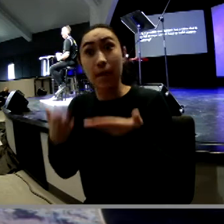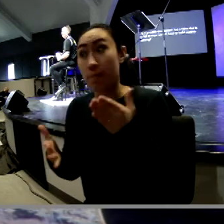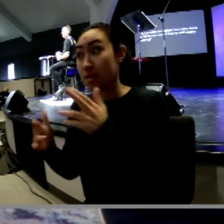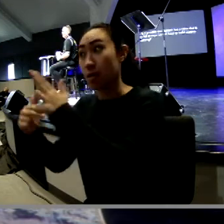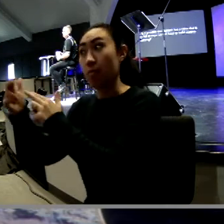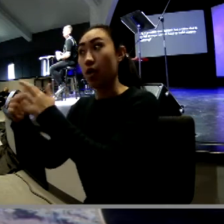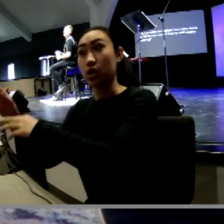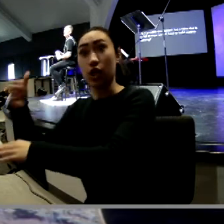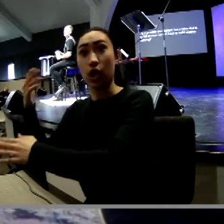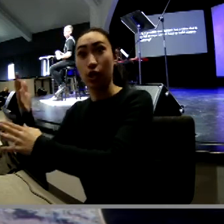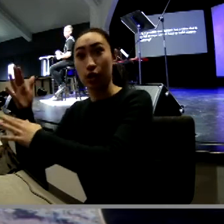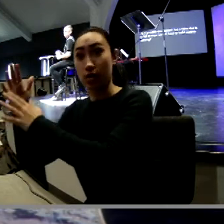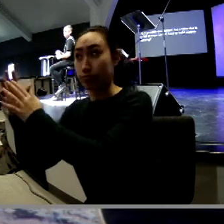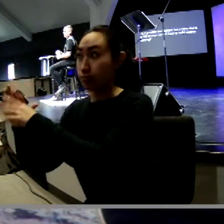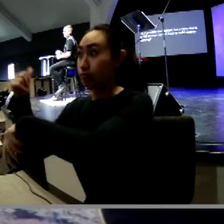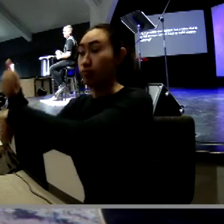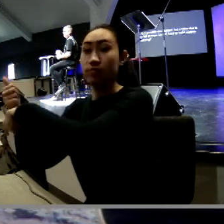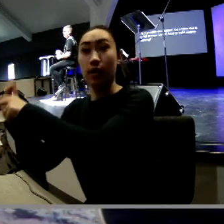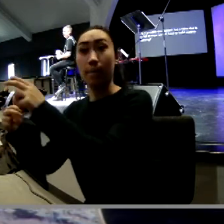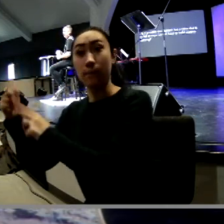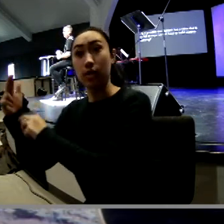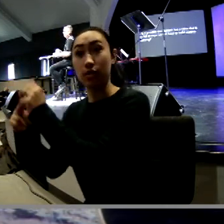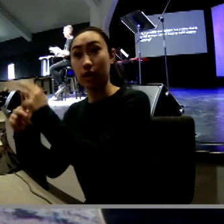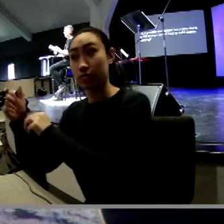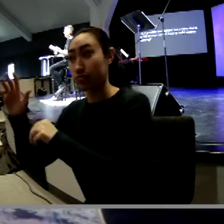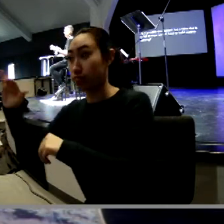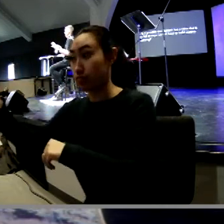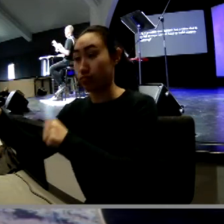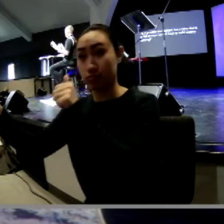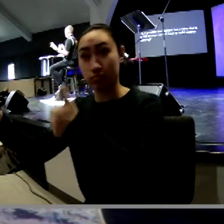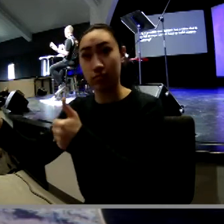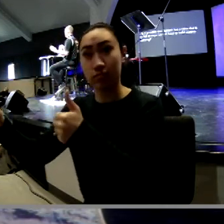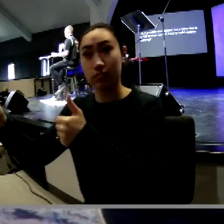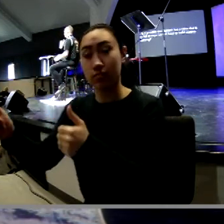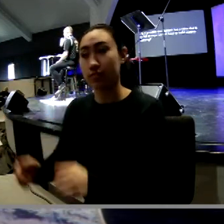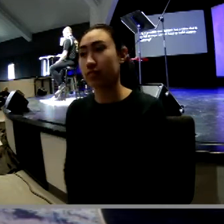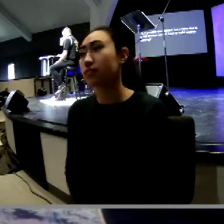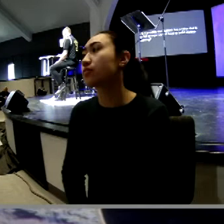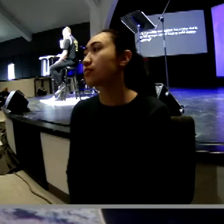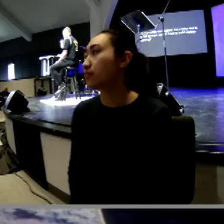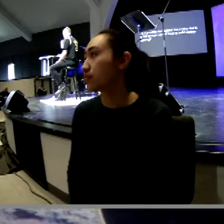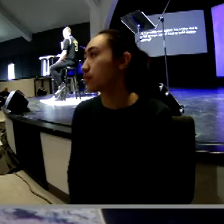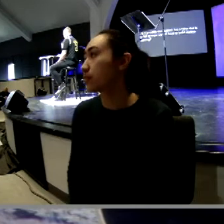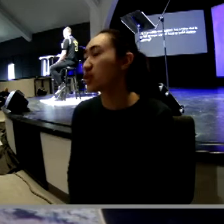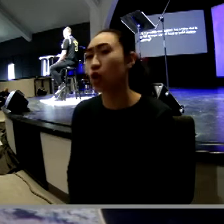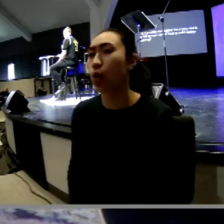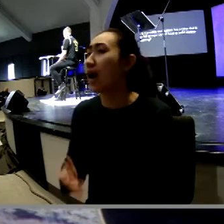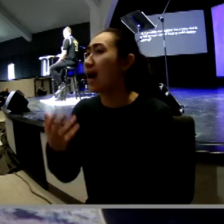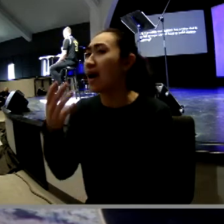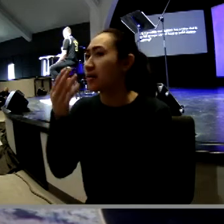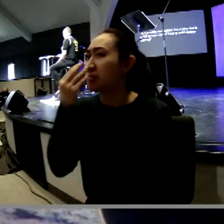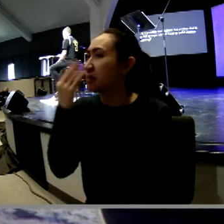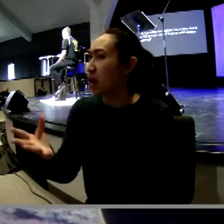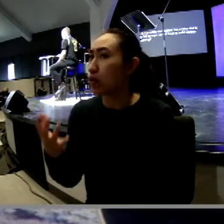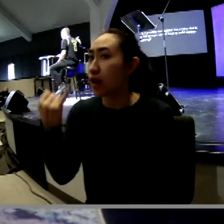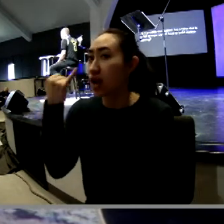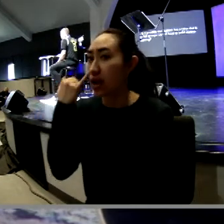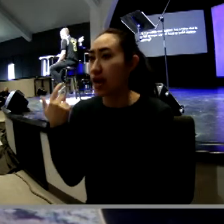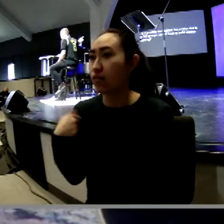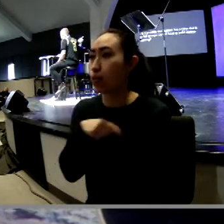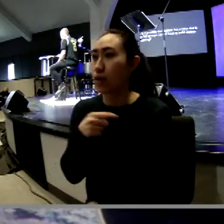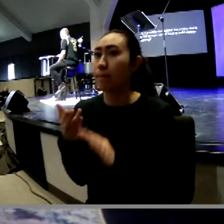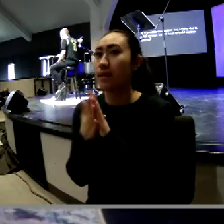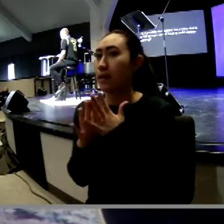Now, I don't care how big this church is. It's got to be healthy. Big church, healthy church. Healthy church first. But is